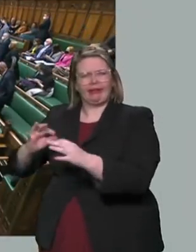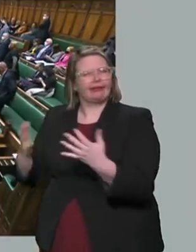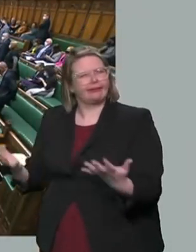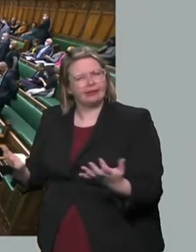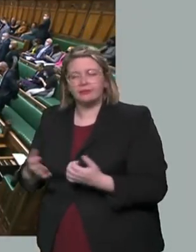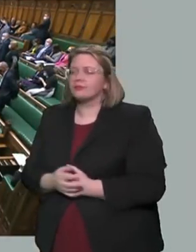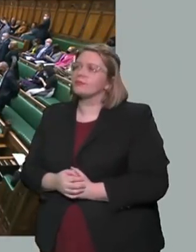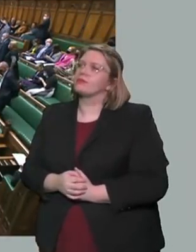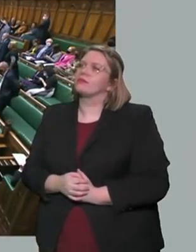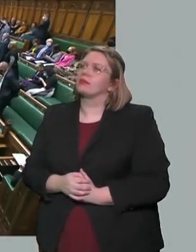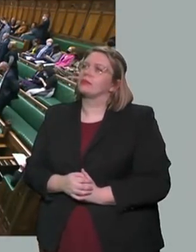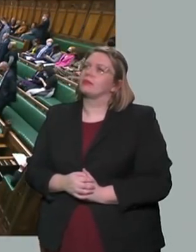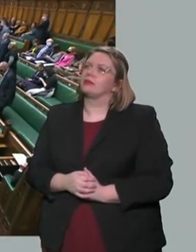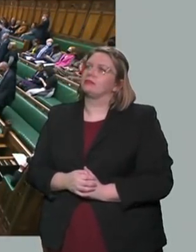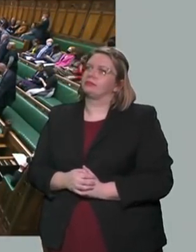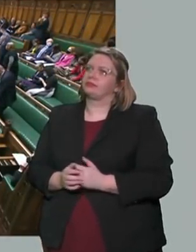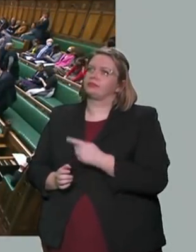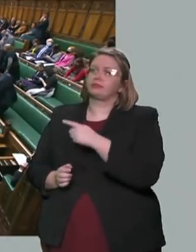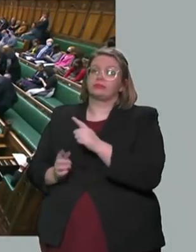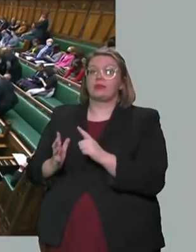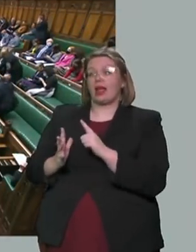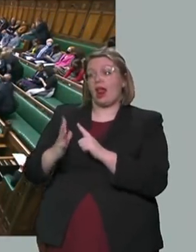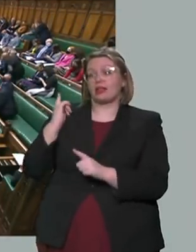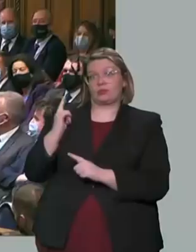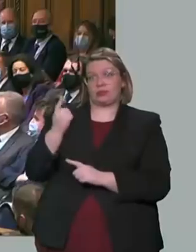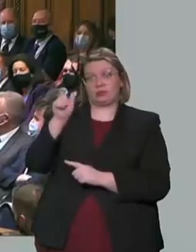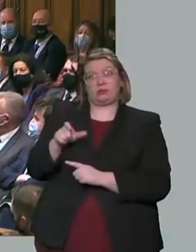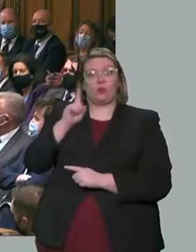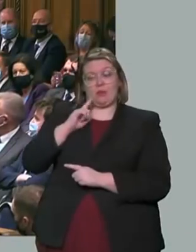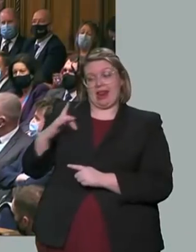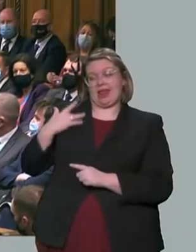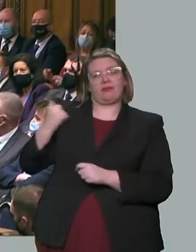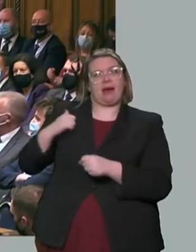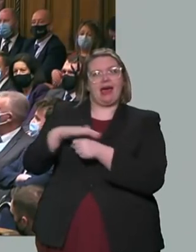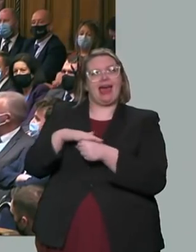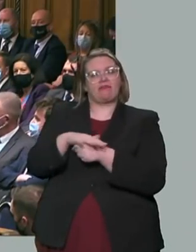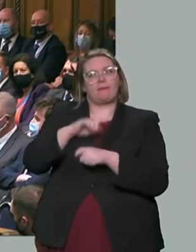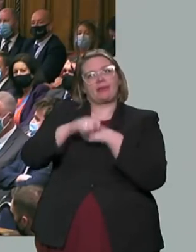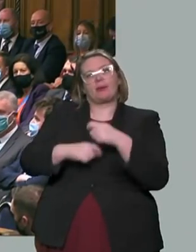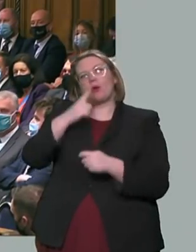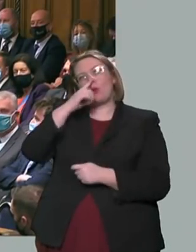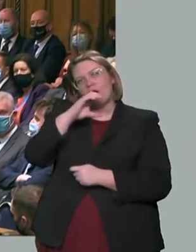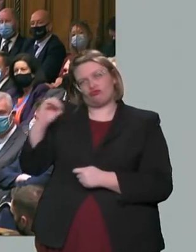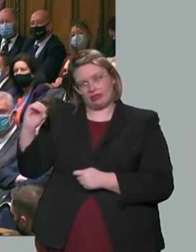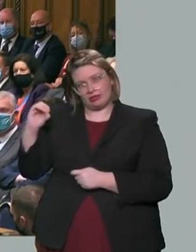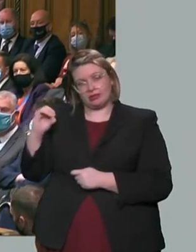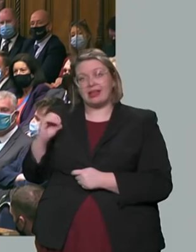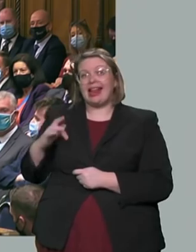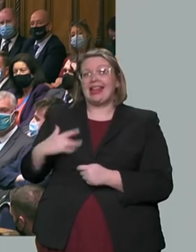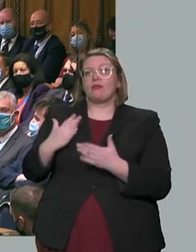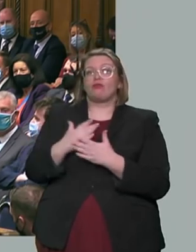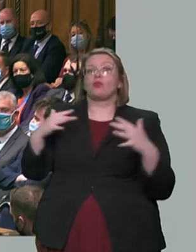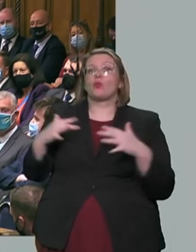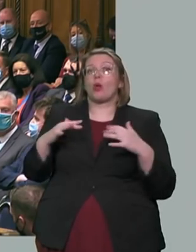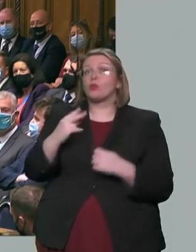Speaker, last week my constituent Edna Constable turned 100 years old. She lived through the Second World War, and now of course she's living through a pandemic. Will my right